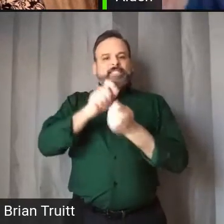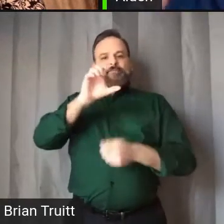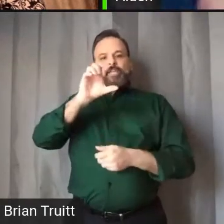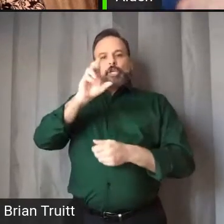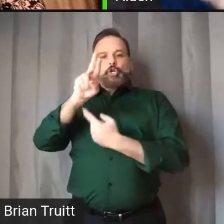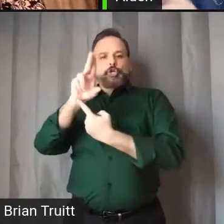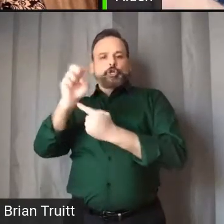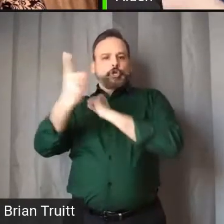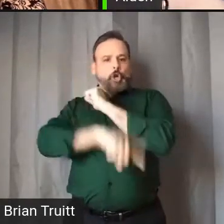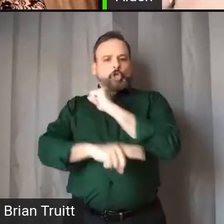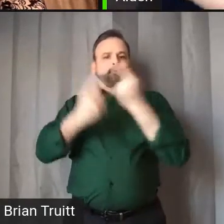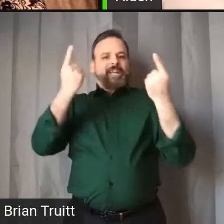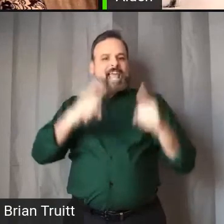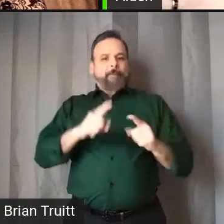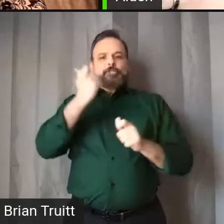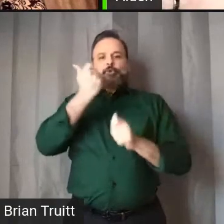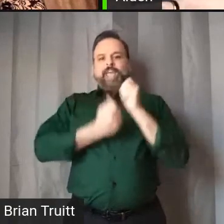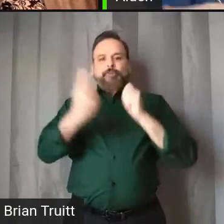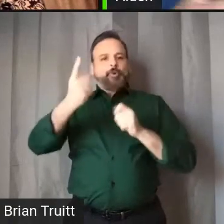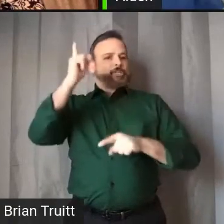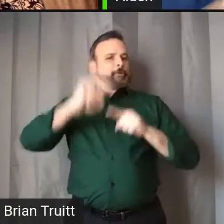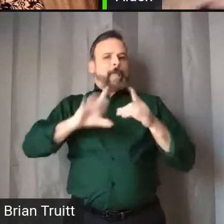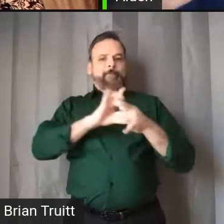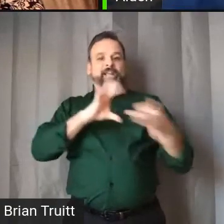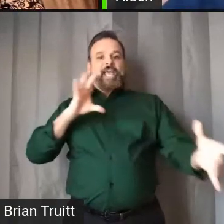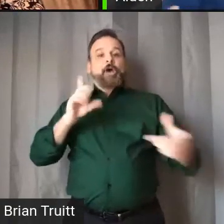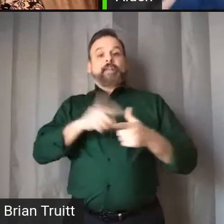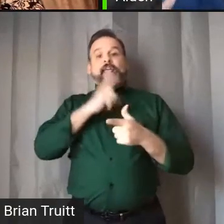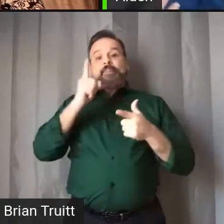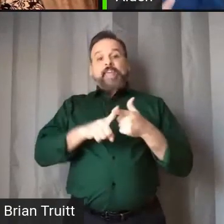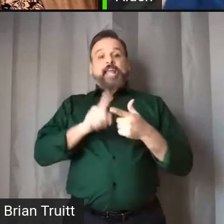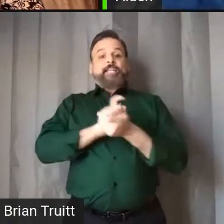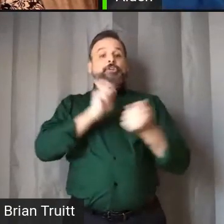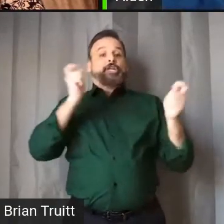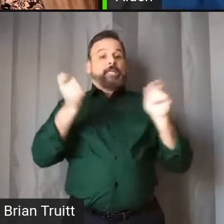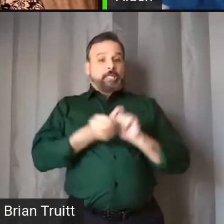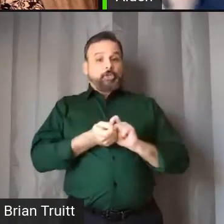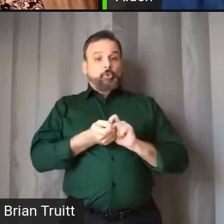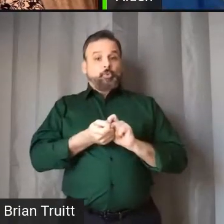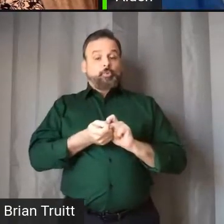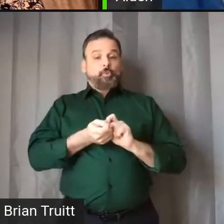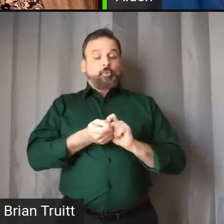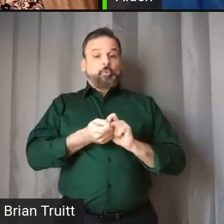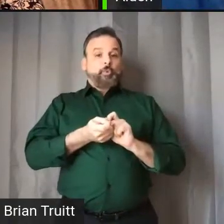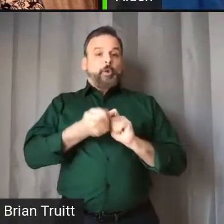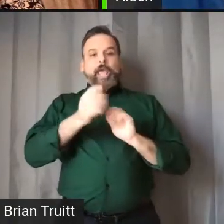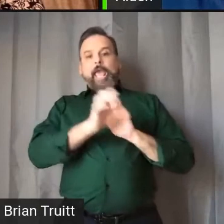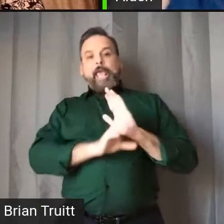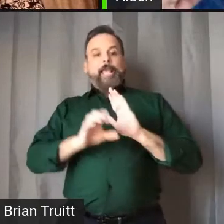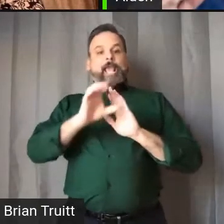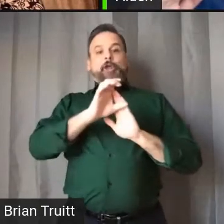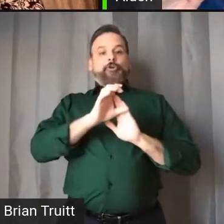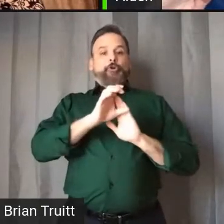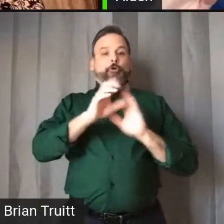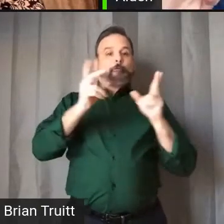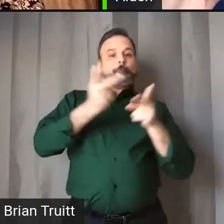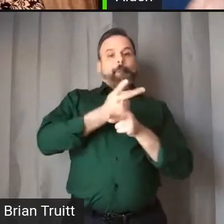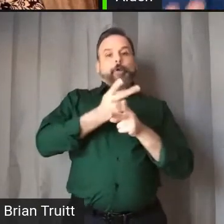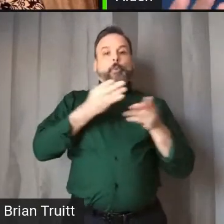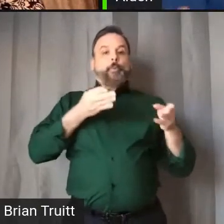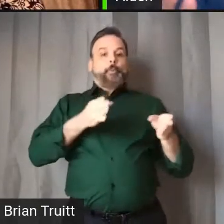happens to each and every one of us, and there's no breaking out of it. And then it turning into a character finding ways